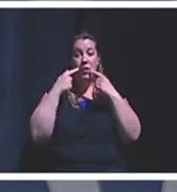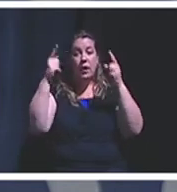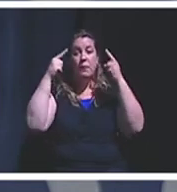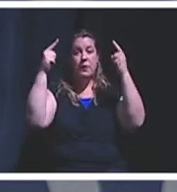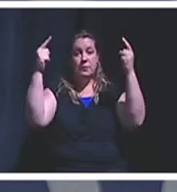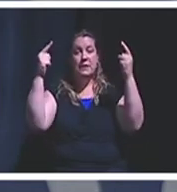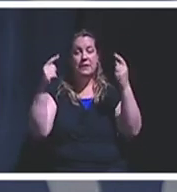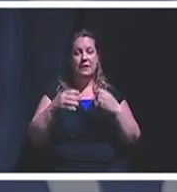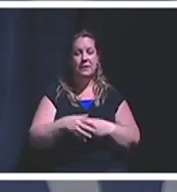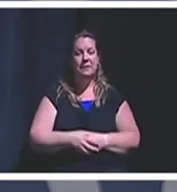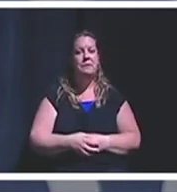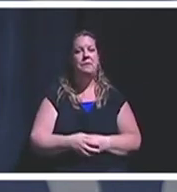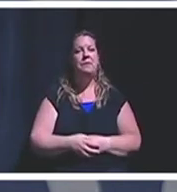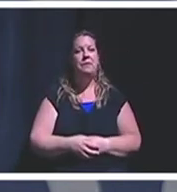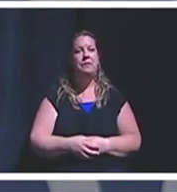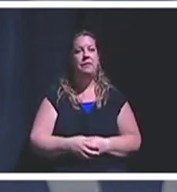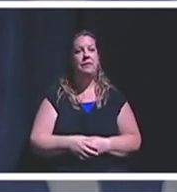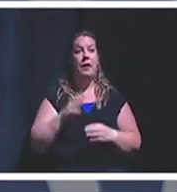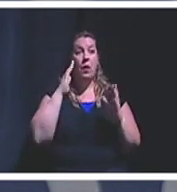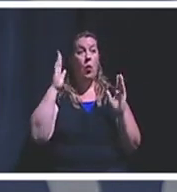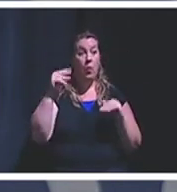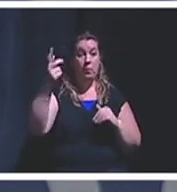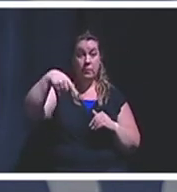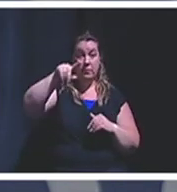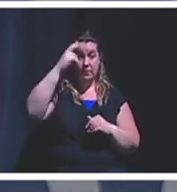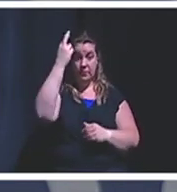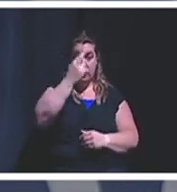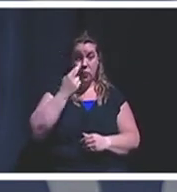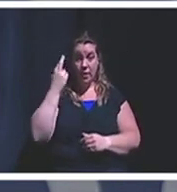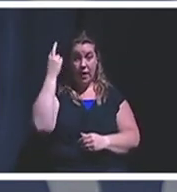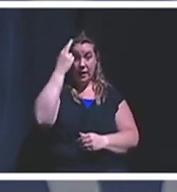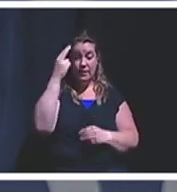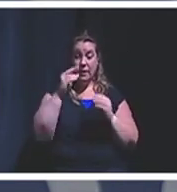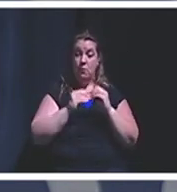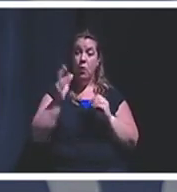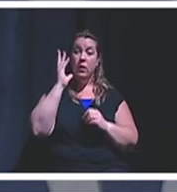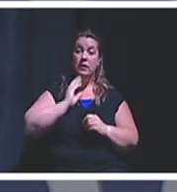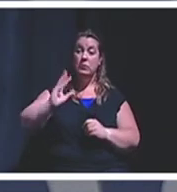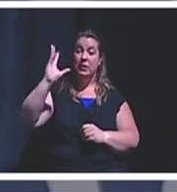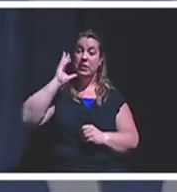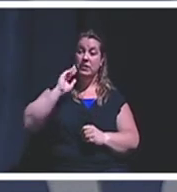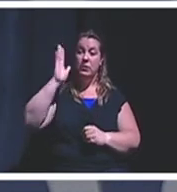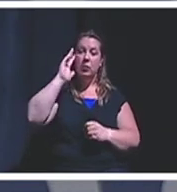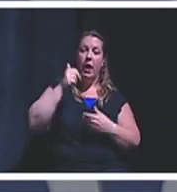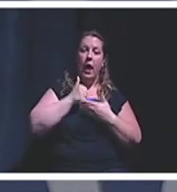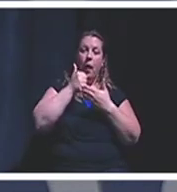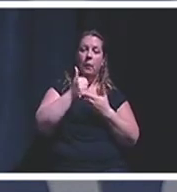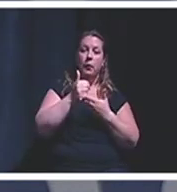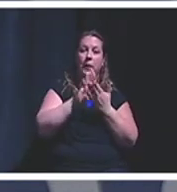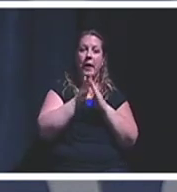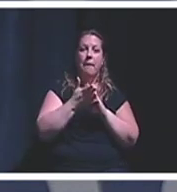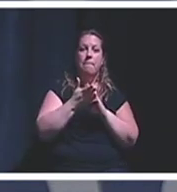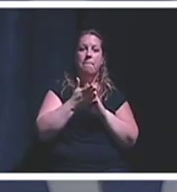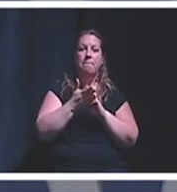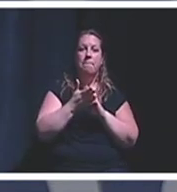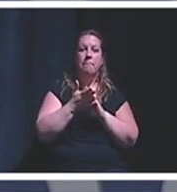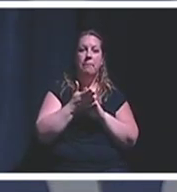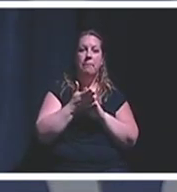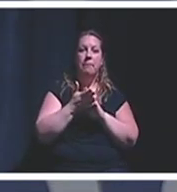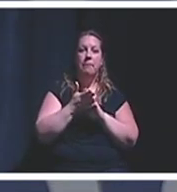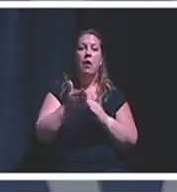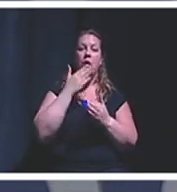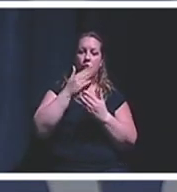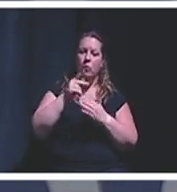I hope you realize that having more experiences will help you become not only a well-rounded